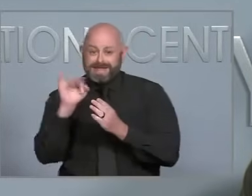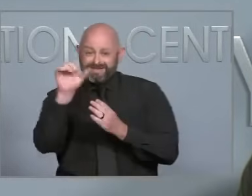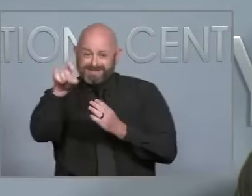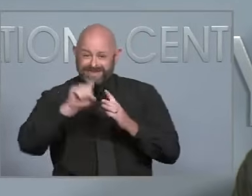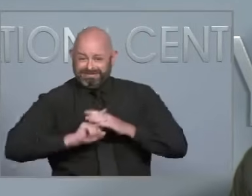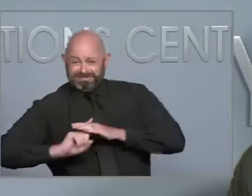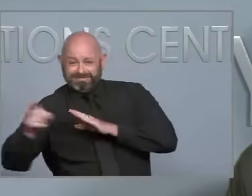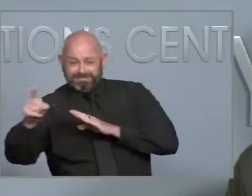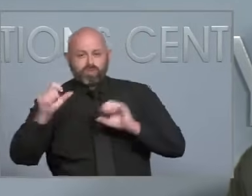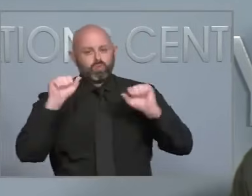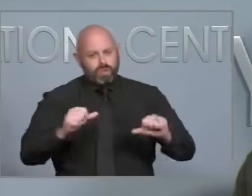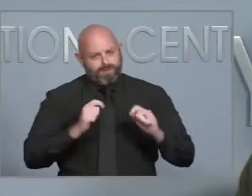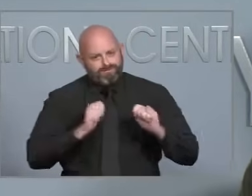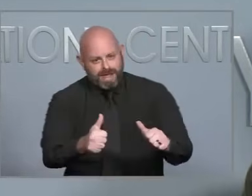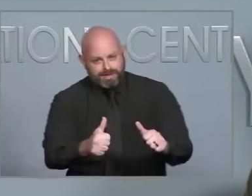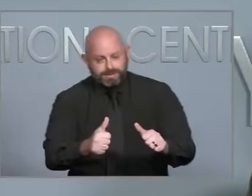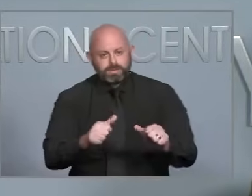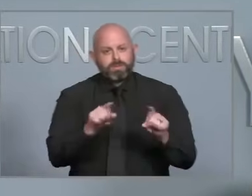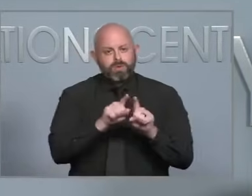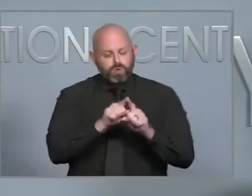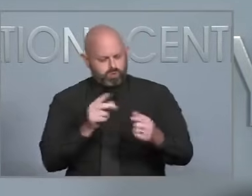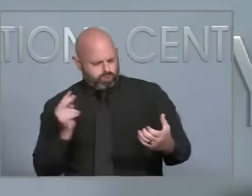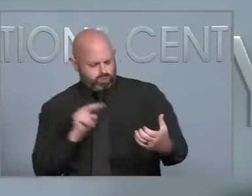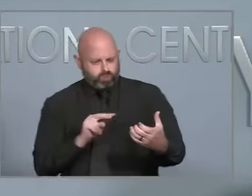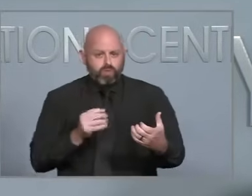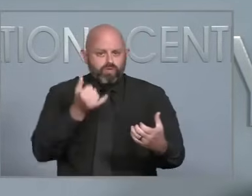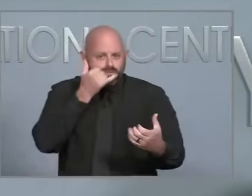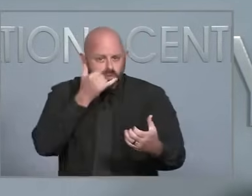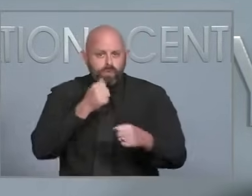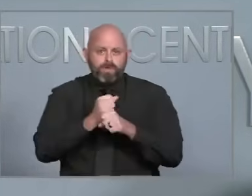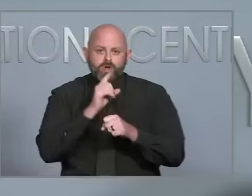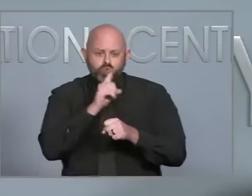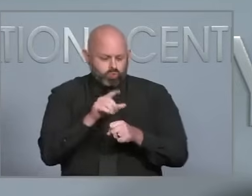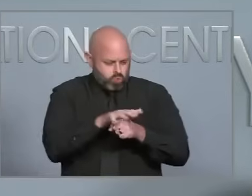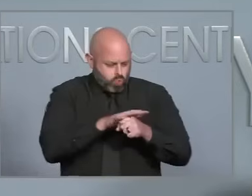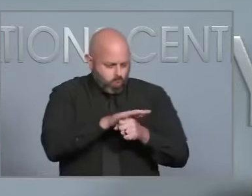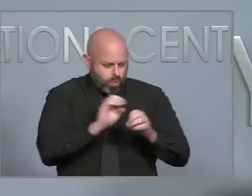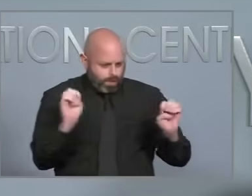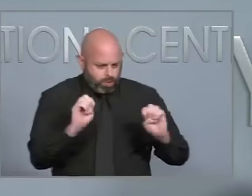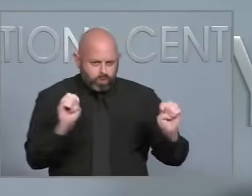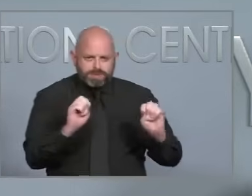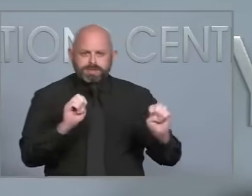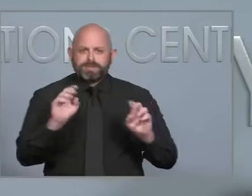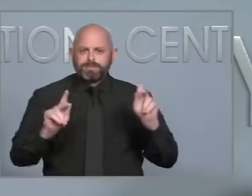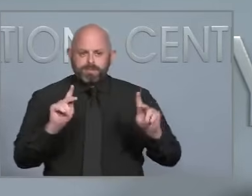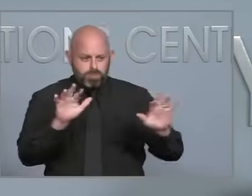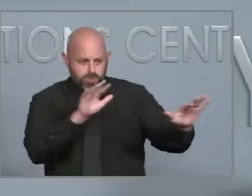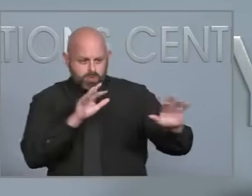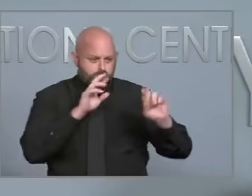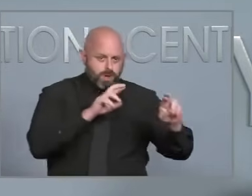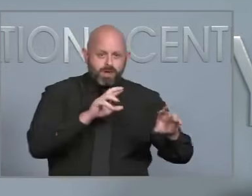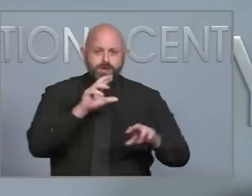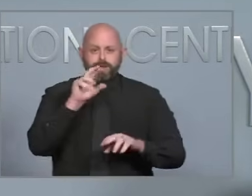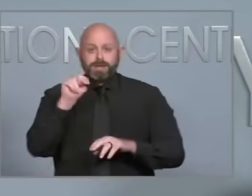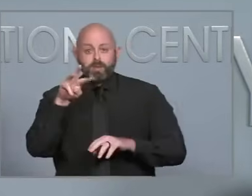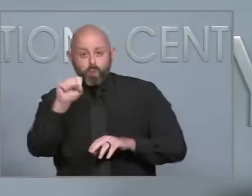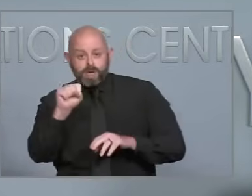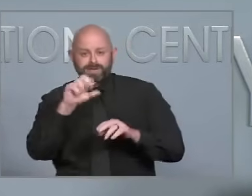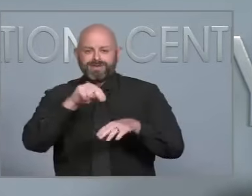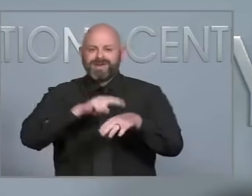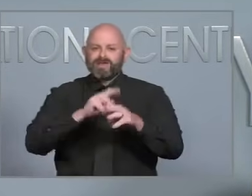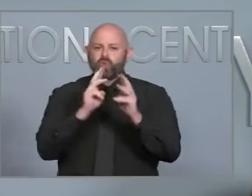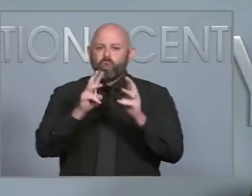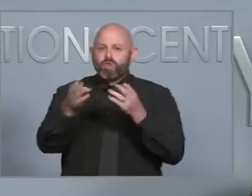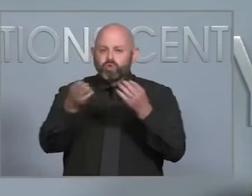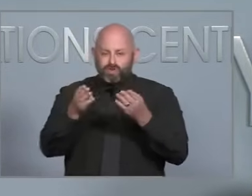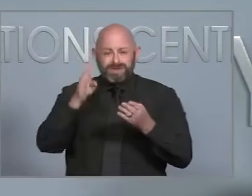that you are receiving information from reliable sources such as local emergency management offices and the National Weather Service.